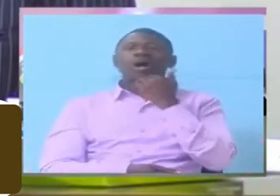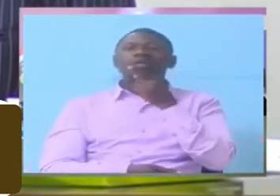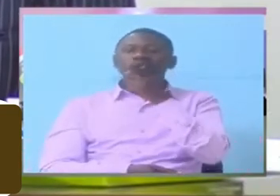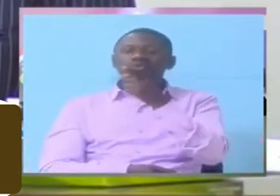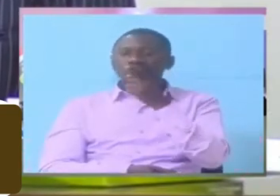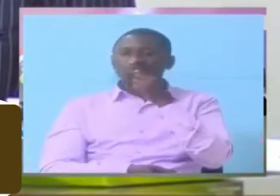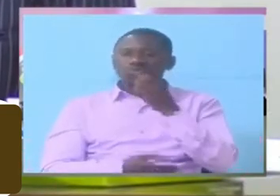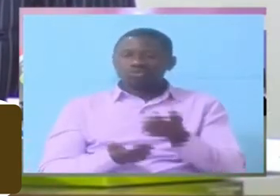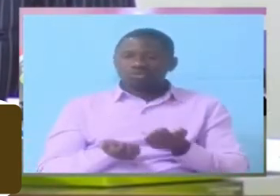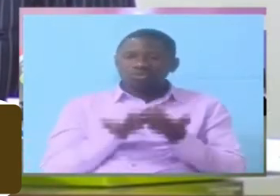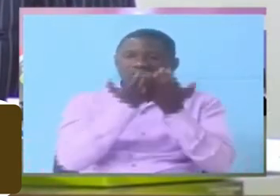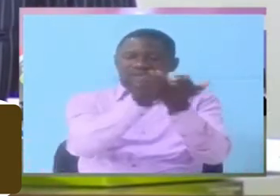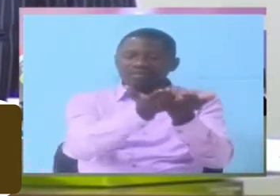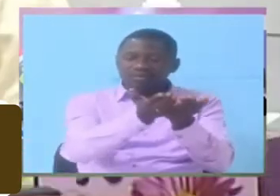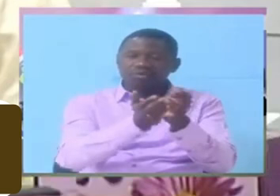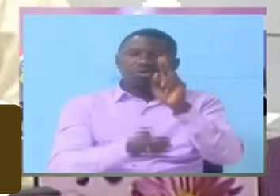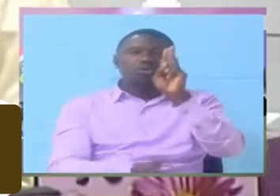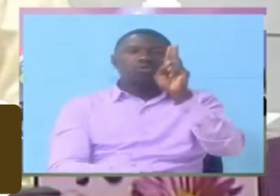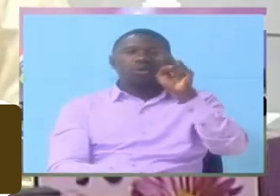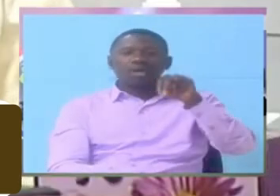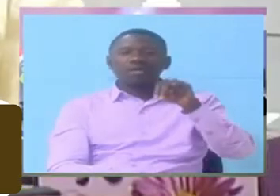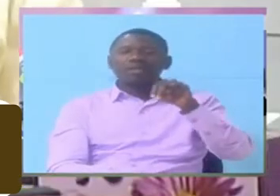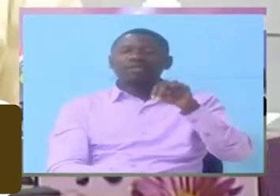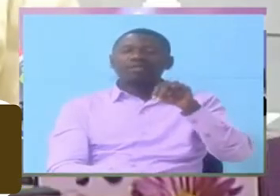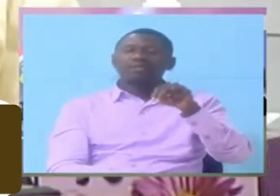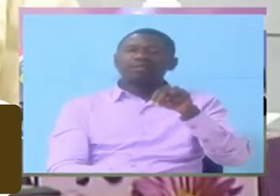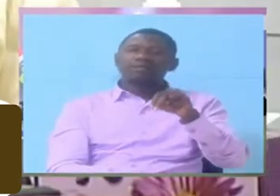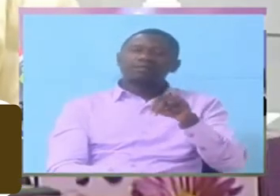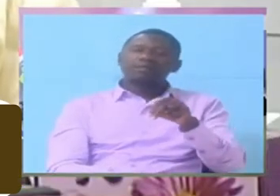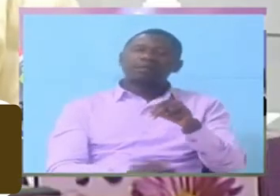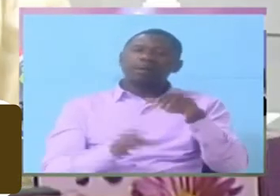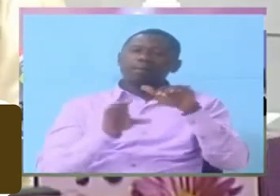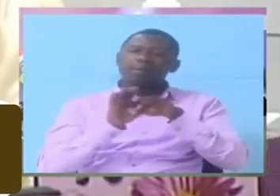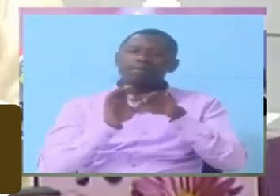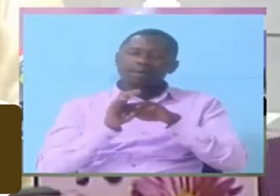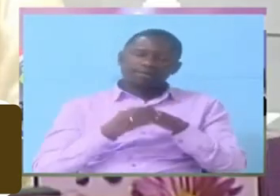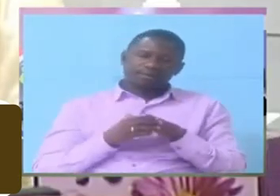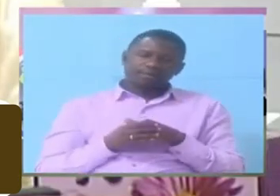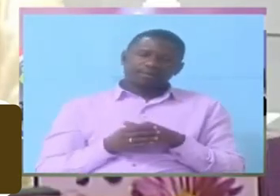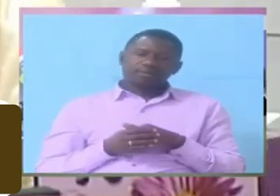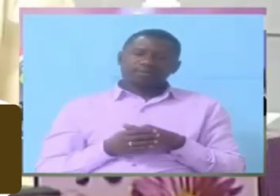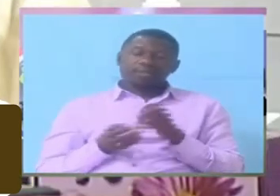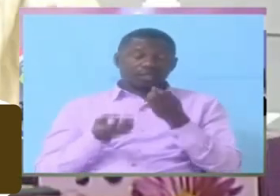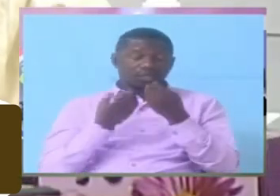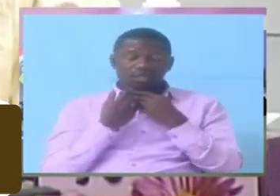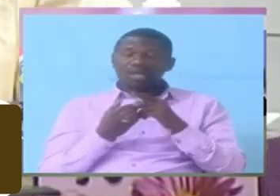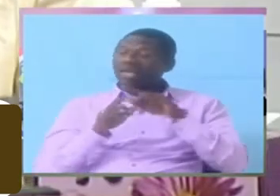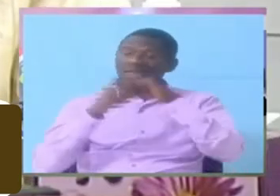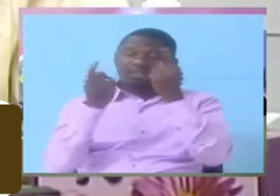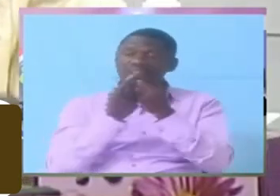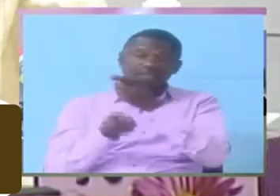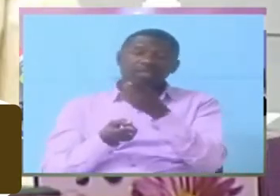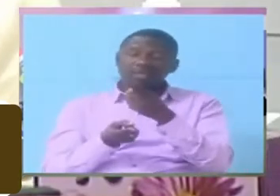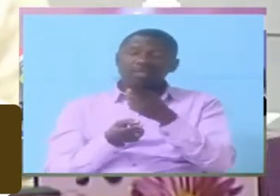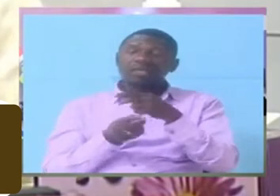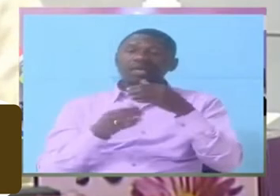pour aller au diary di UN la kiskisir lalle. No, it said whatever they requested. Nyina foko e wuli fem fem kanin. That's what we should